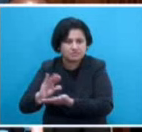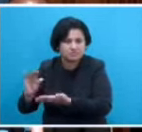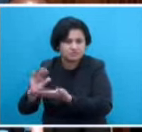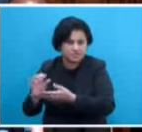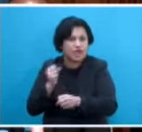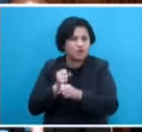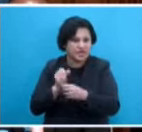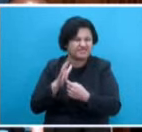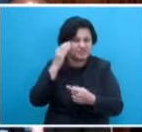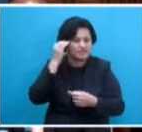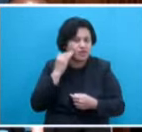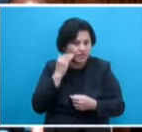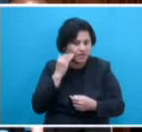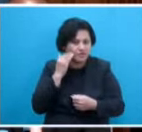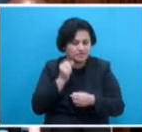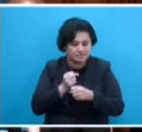Ask them, ask the landowners.